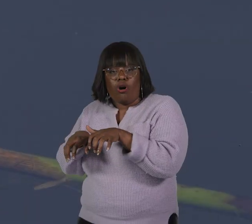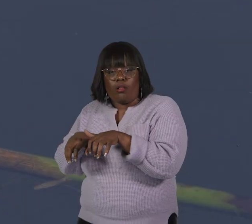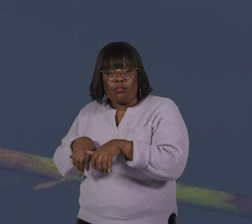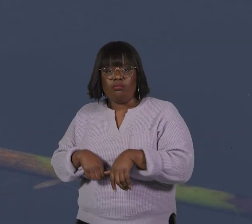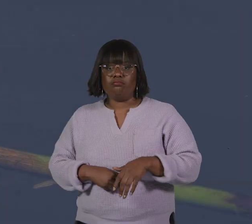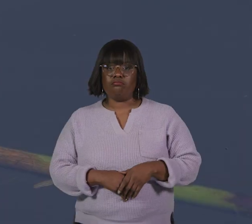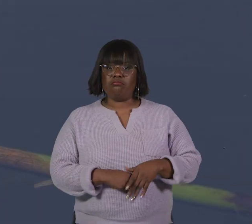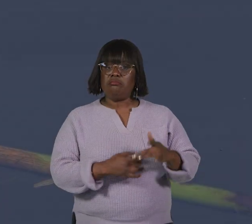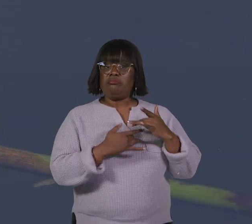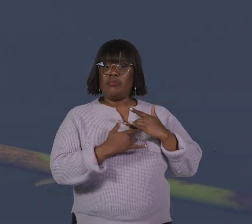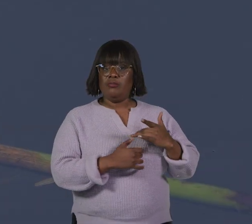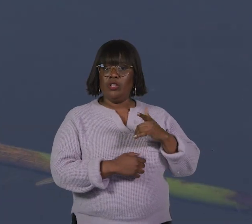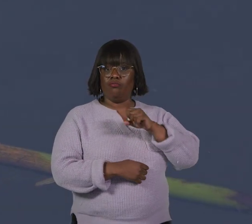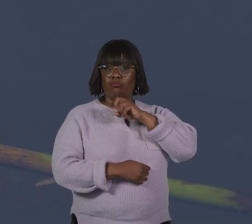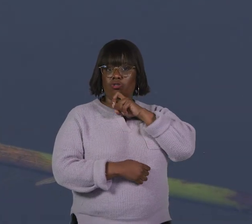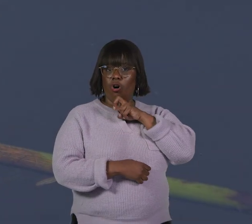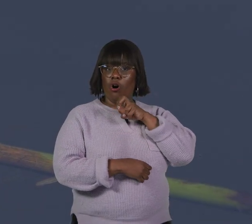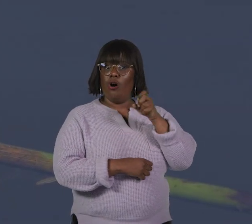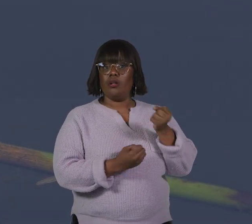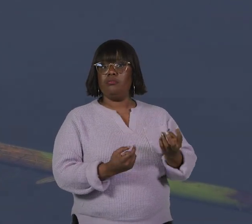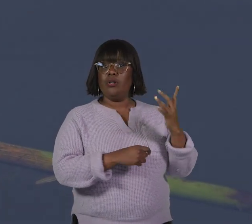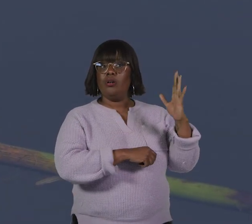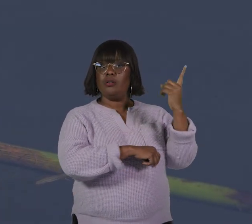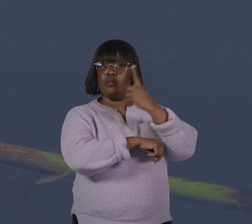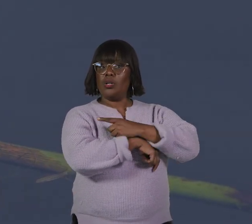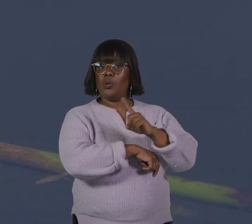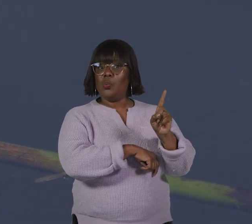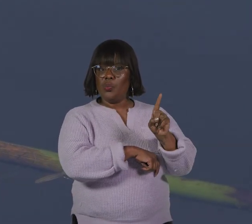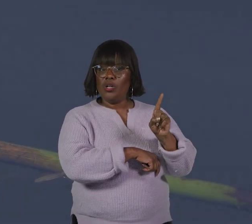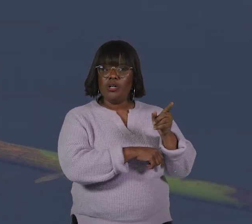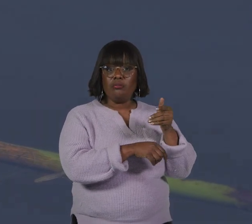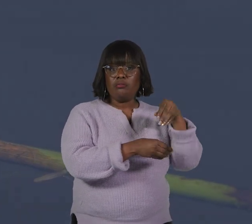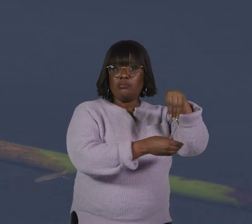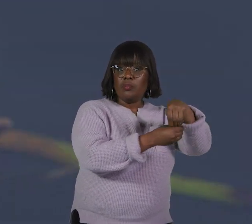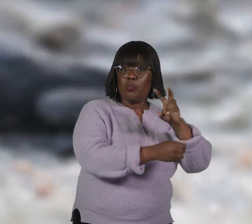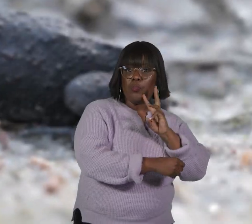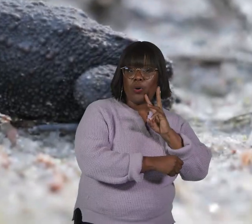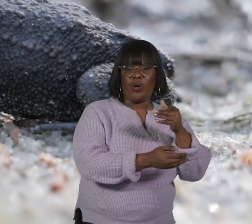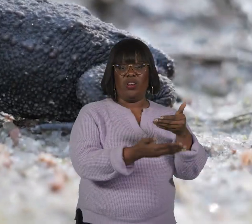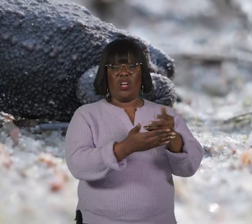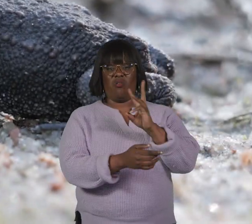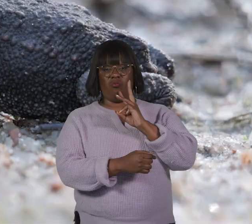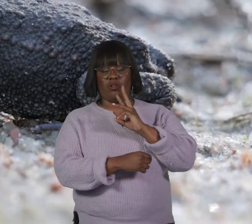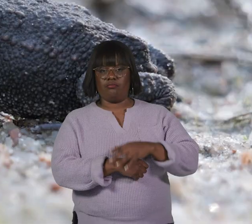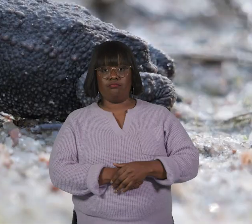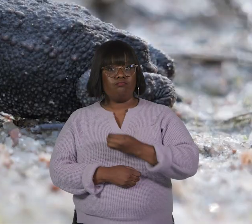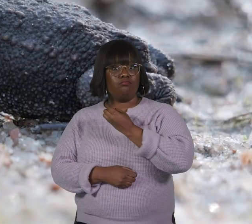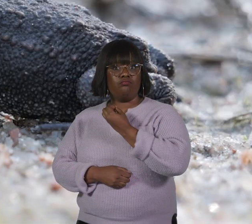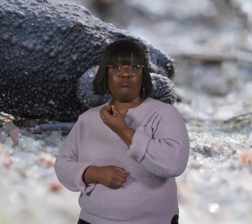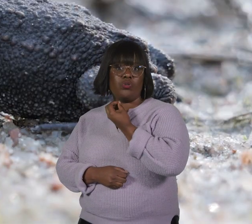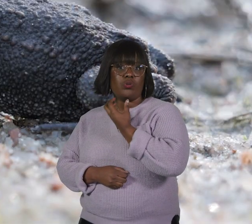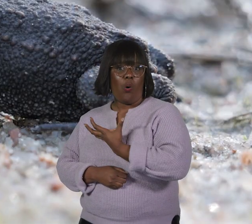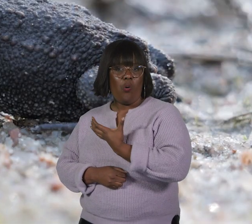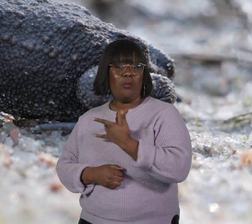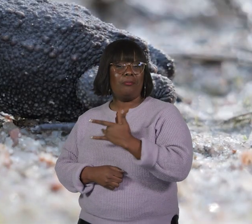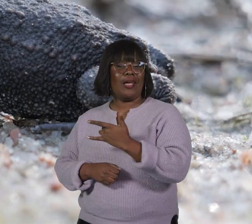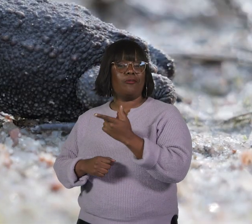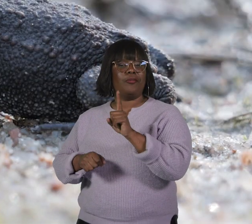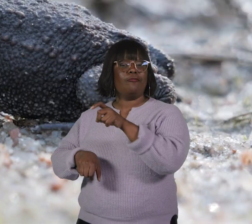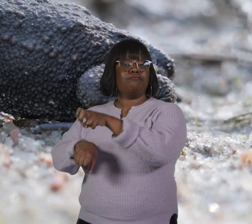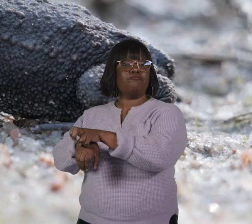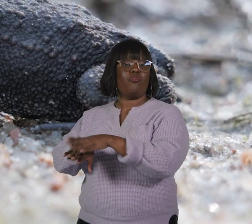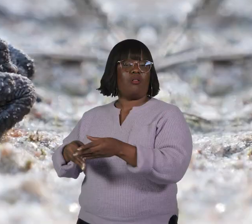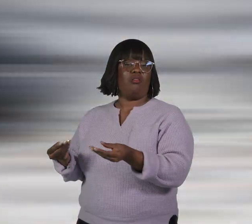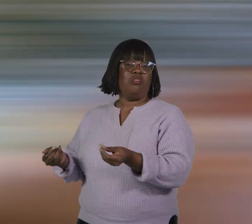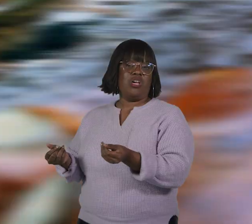Typically, frogs spend most of their day in or near water. Toads spend most of their time on